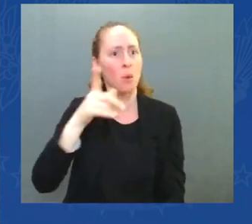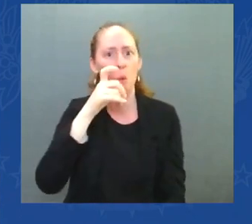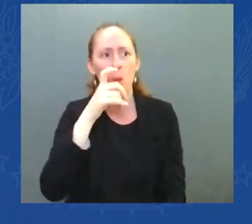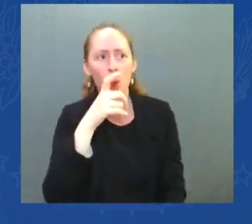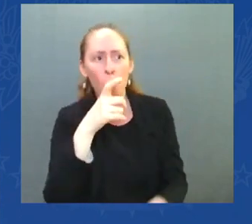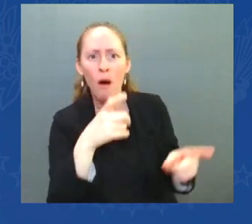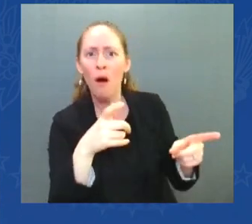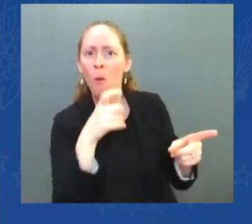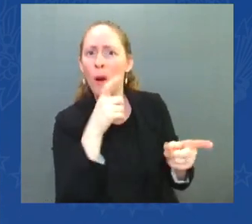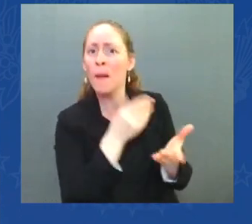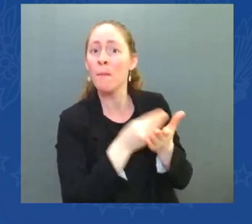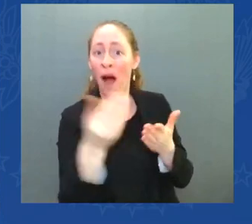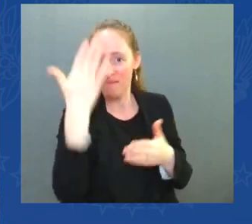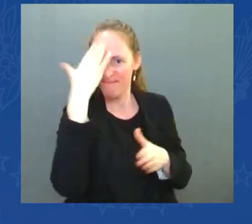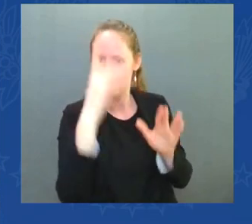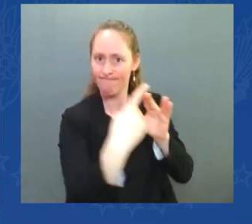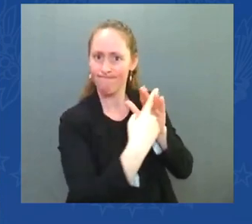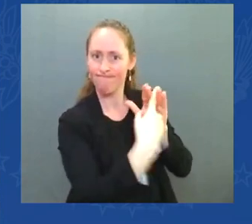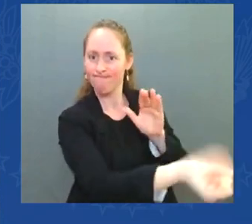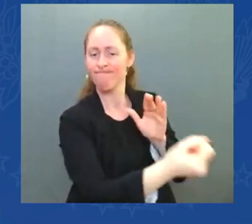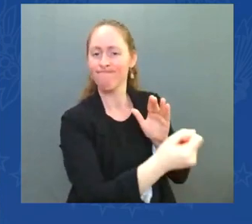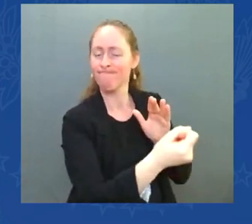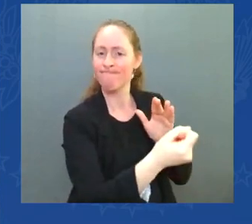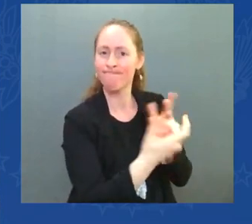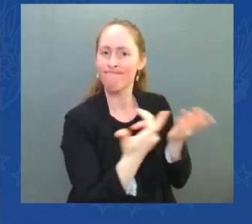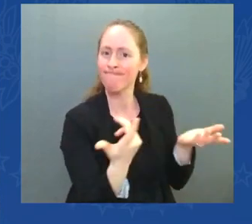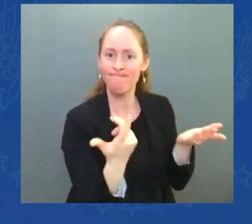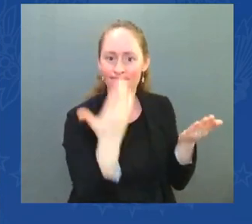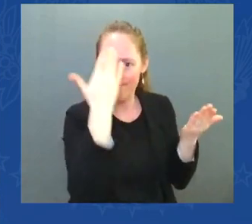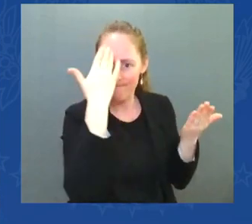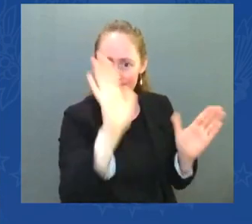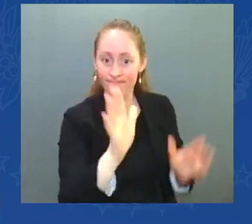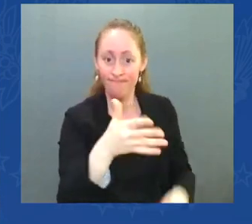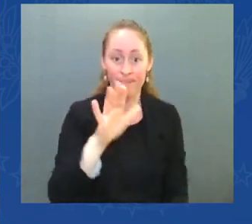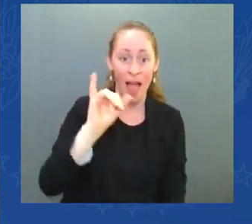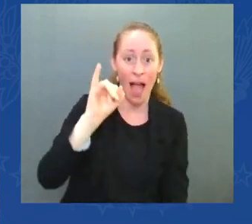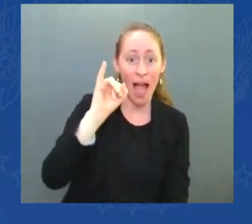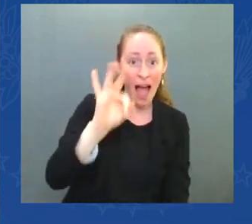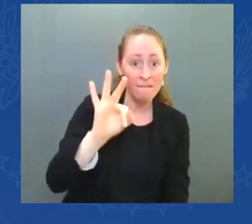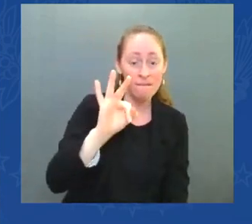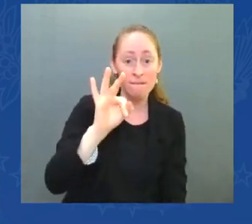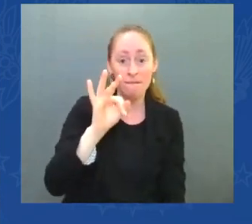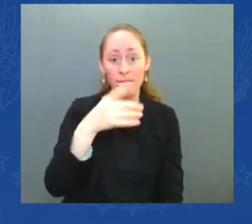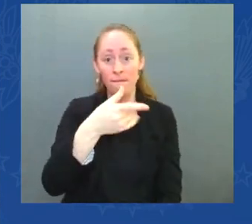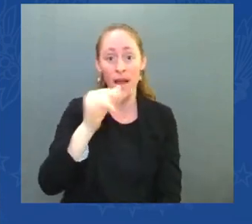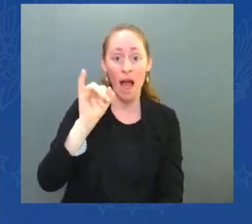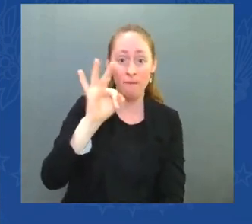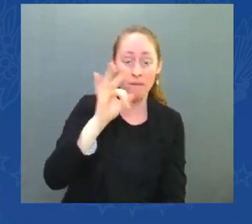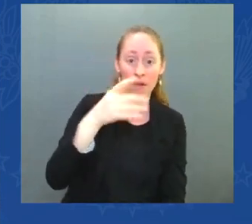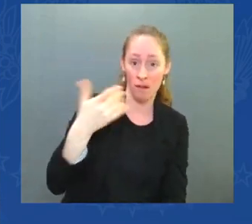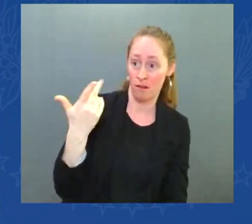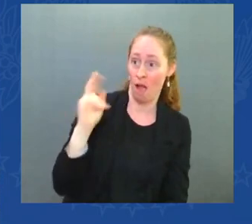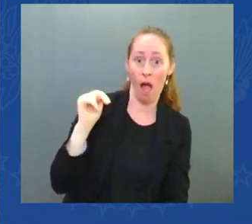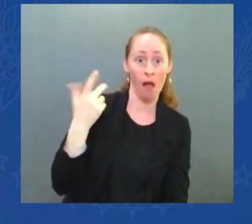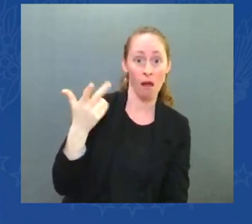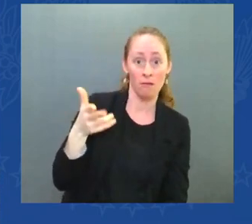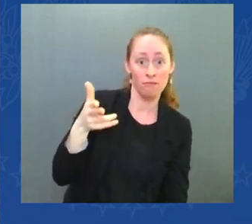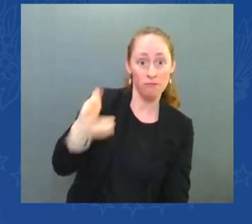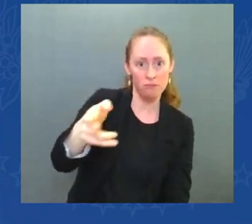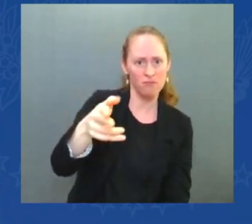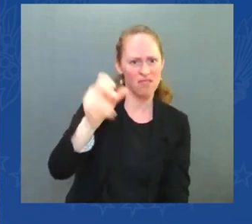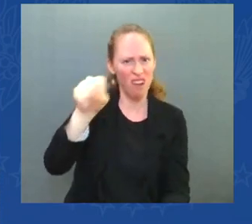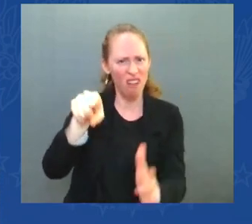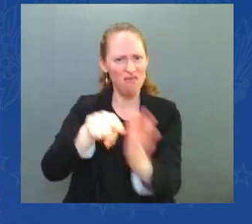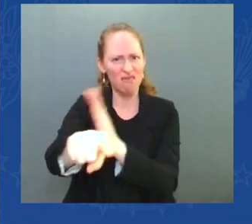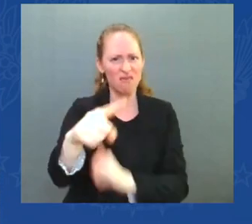do. For years, criminals have sought out these unmarked guns to murder and to maim. That's